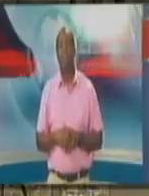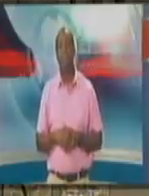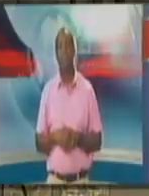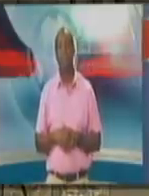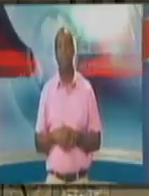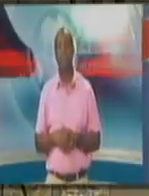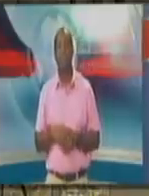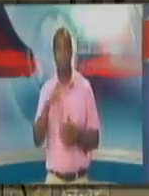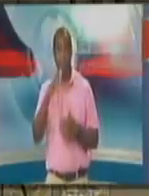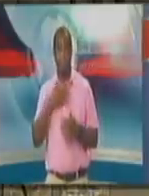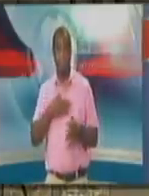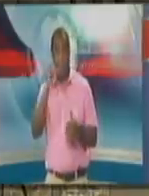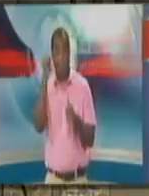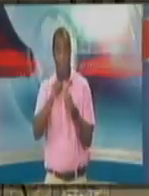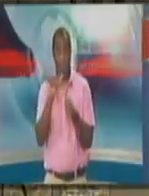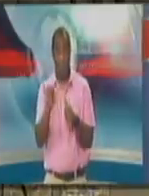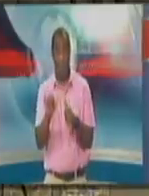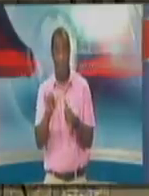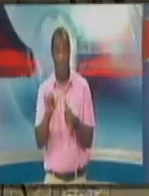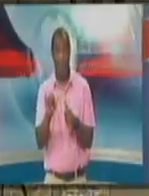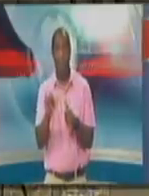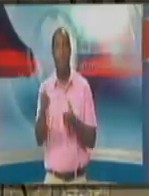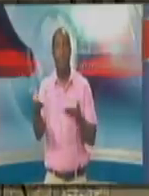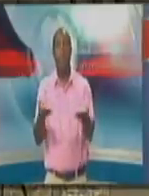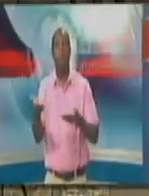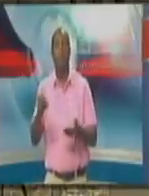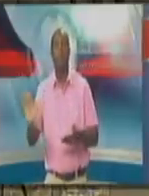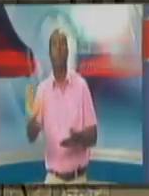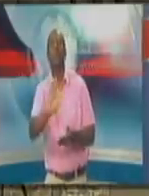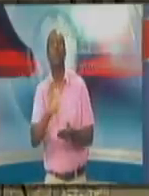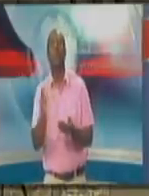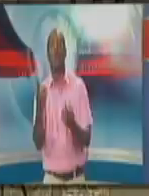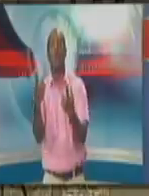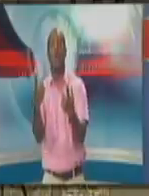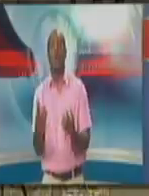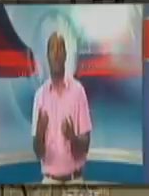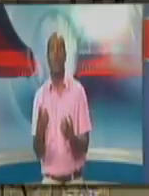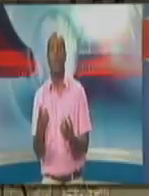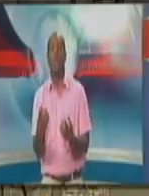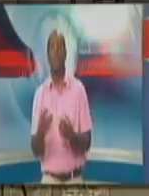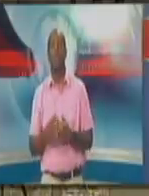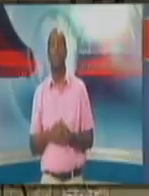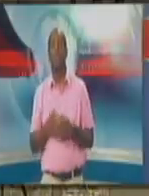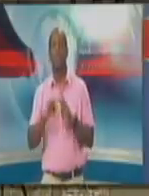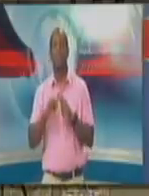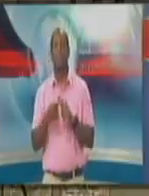in mind as we begin taking your questions. We start today with Priya.